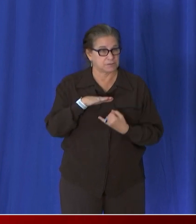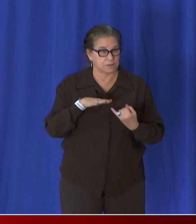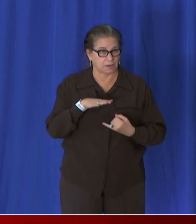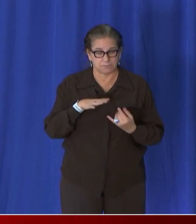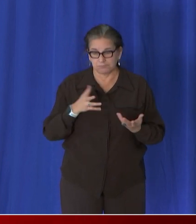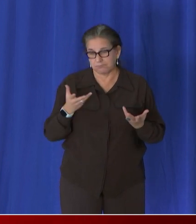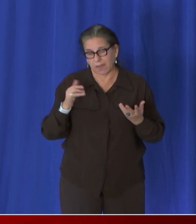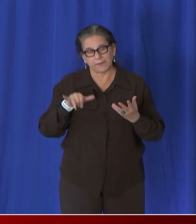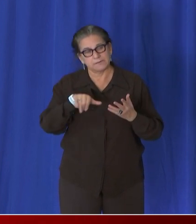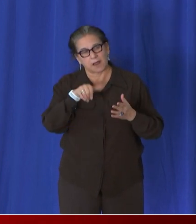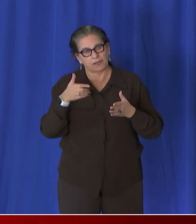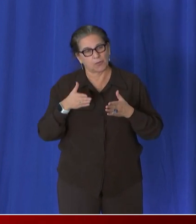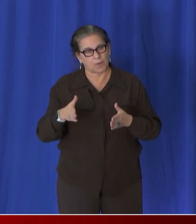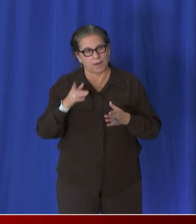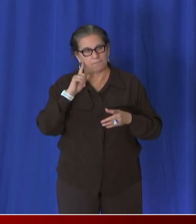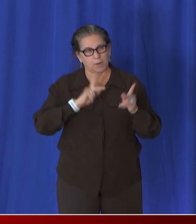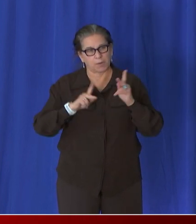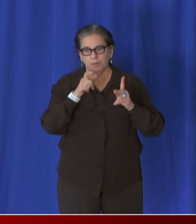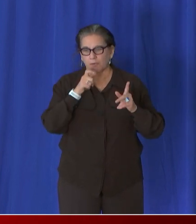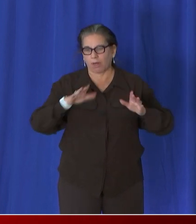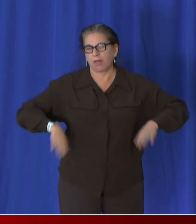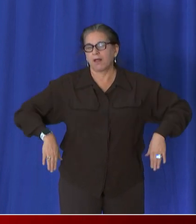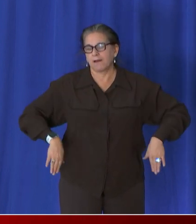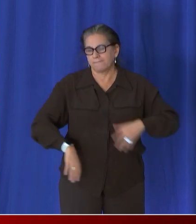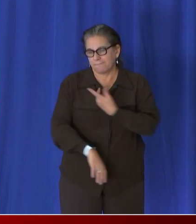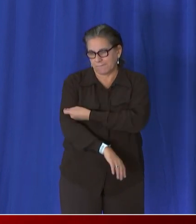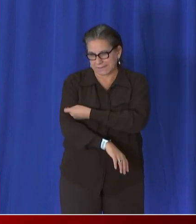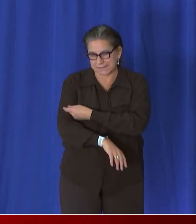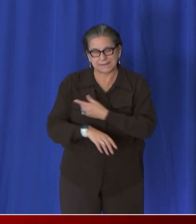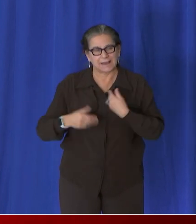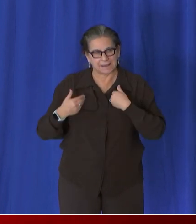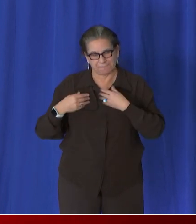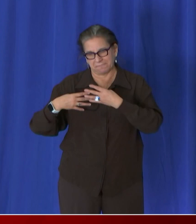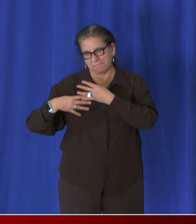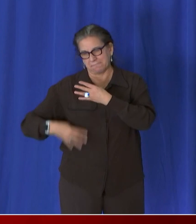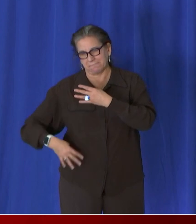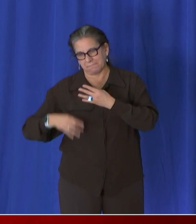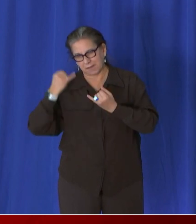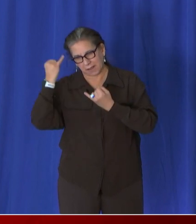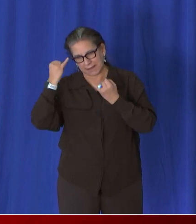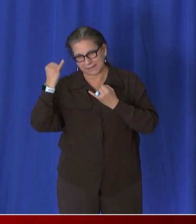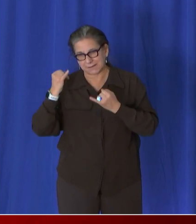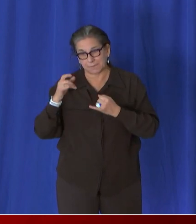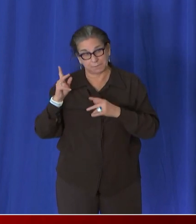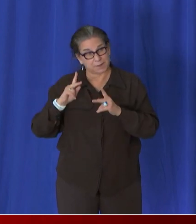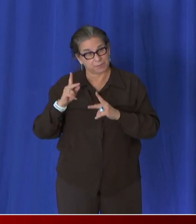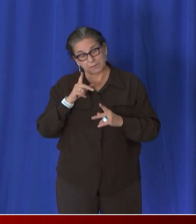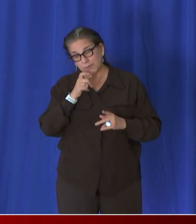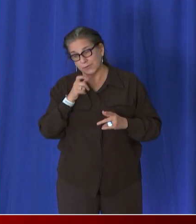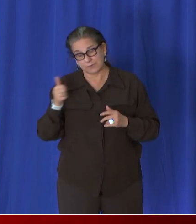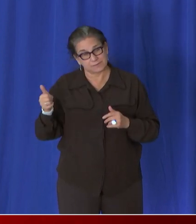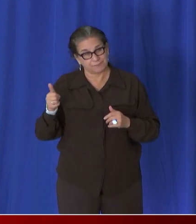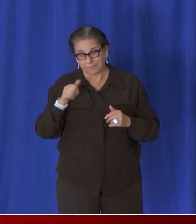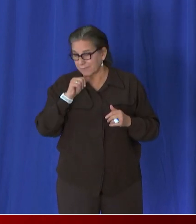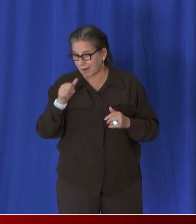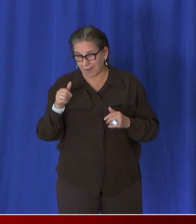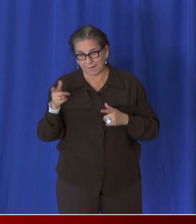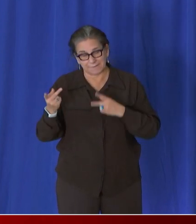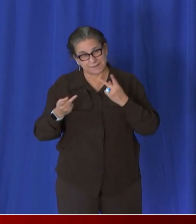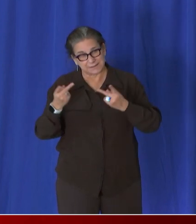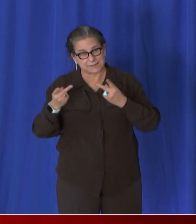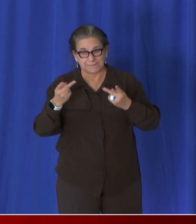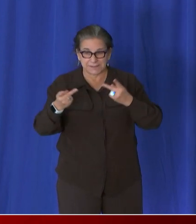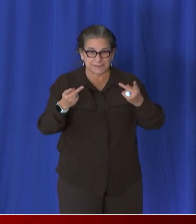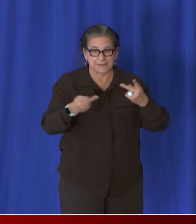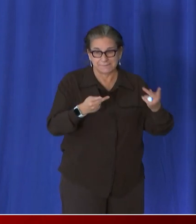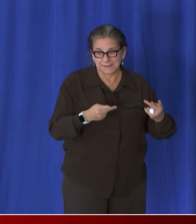consider the circumstances of the people that they are visiting. All of those things are key